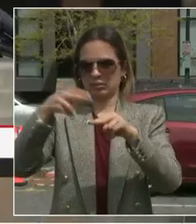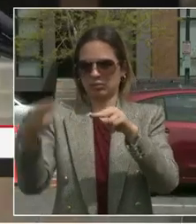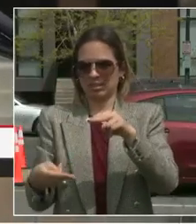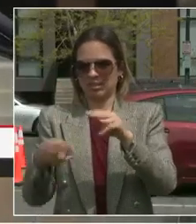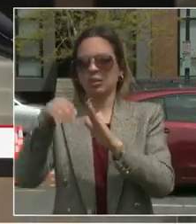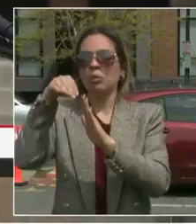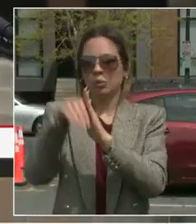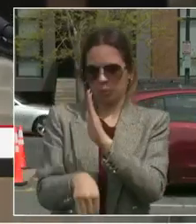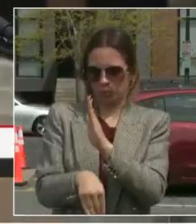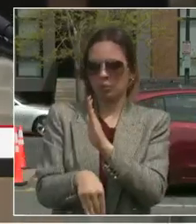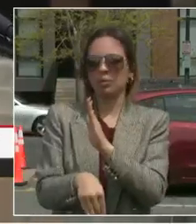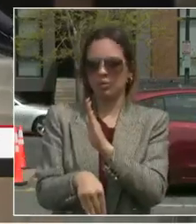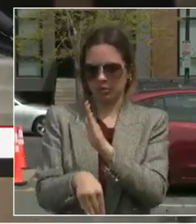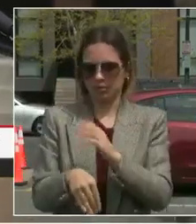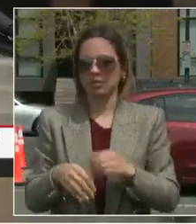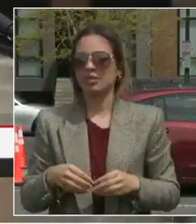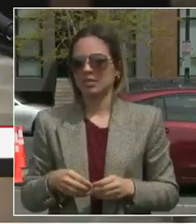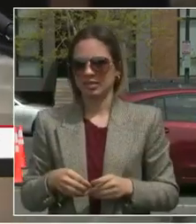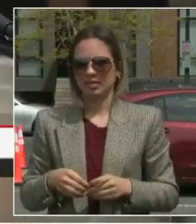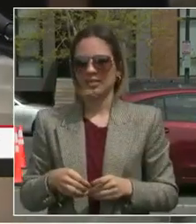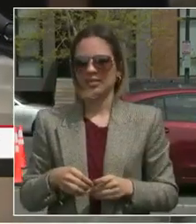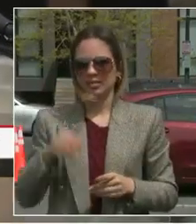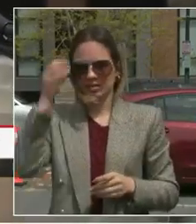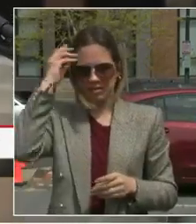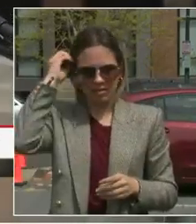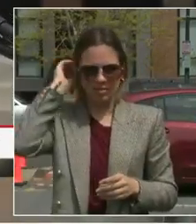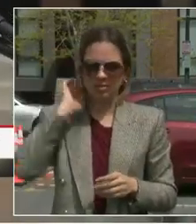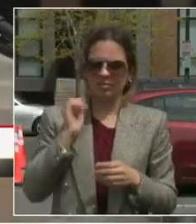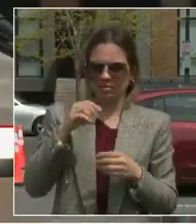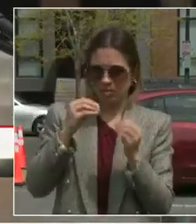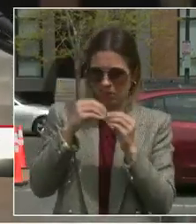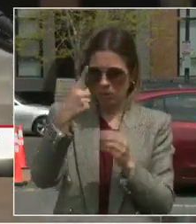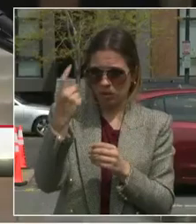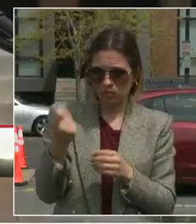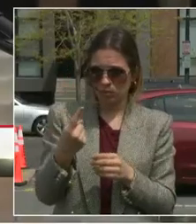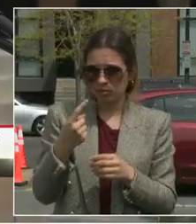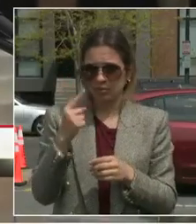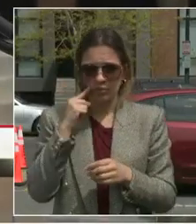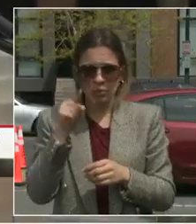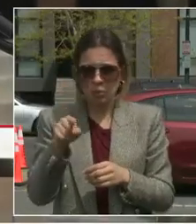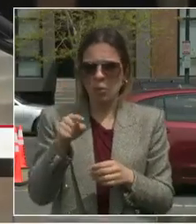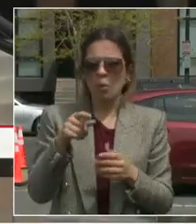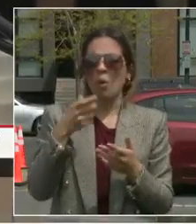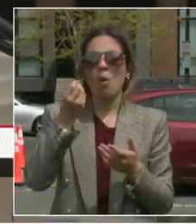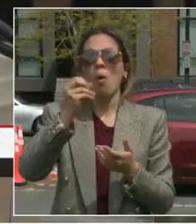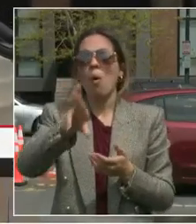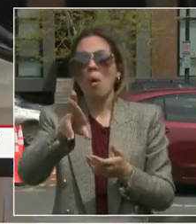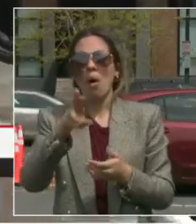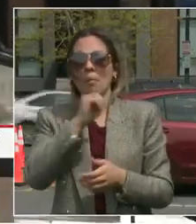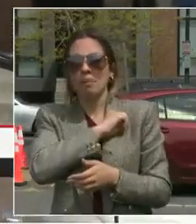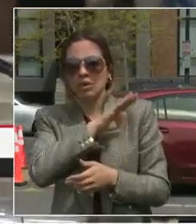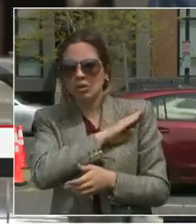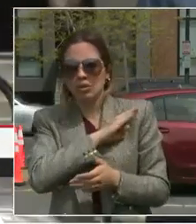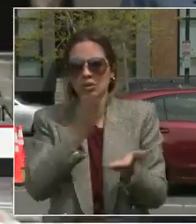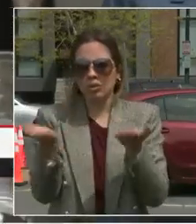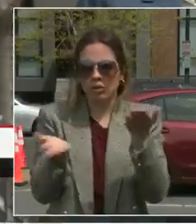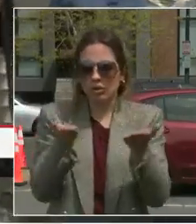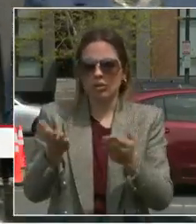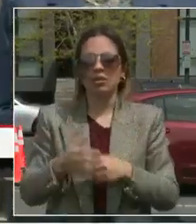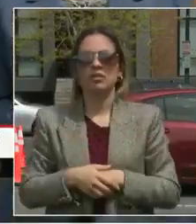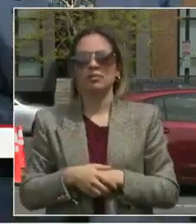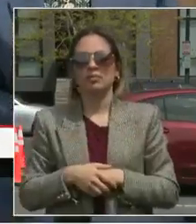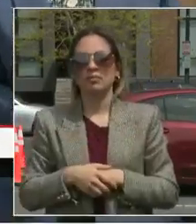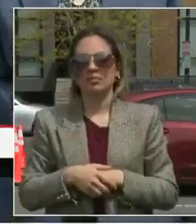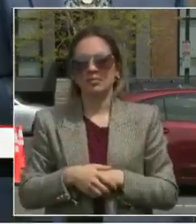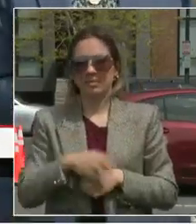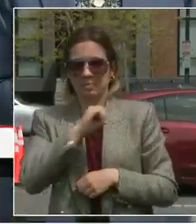subcategories. And then could I have one more question, either for you and or the mayor? And the mayor acknowledged that encampments have gone up by your